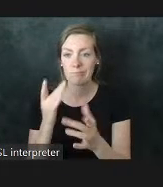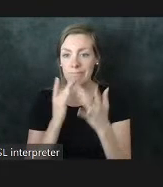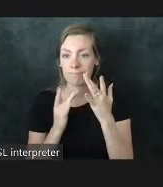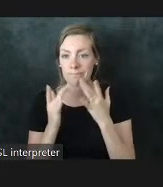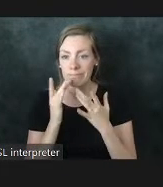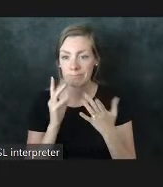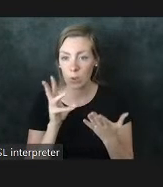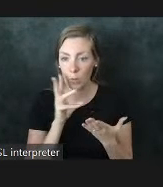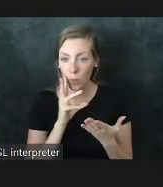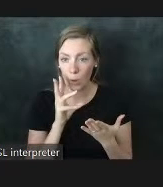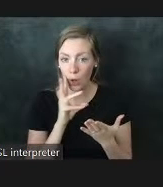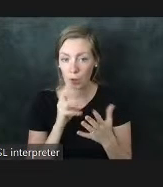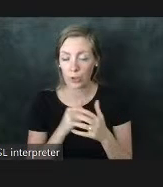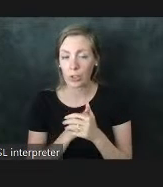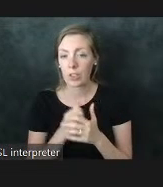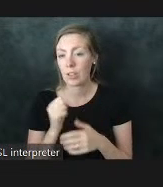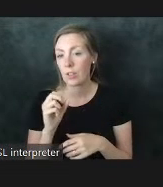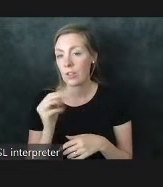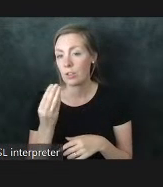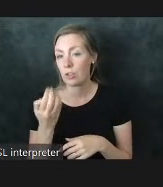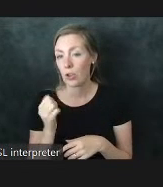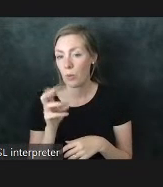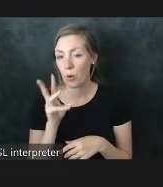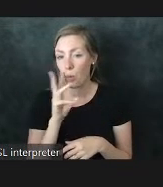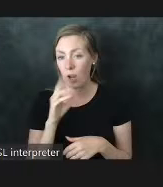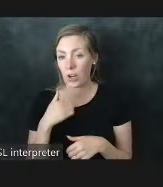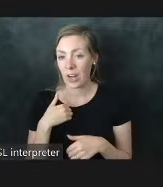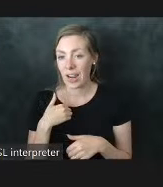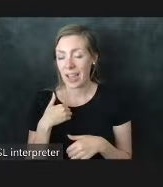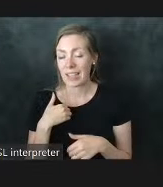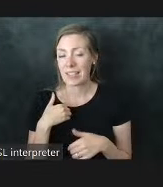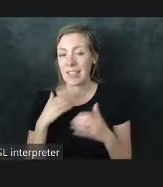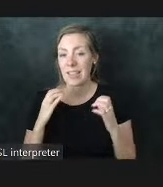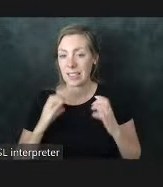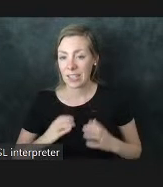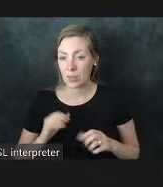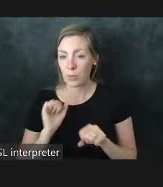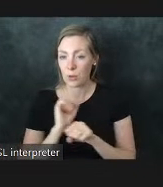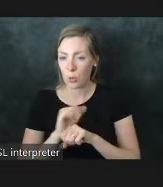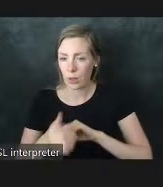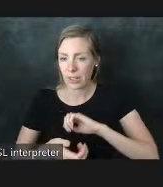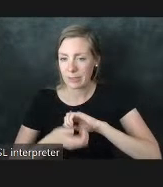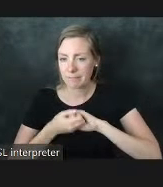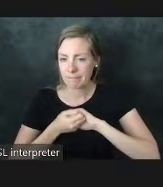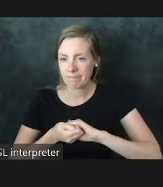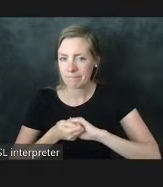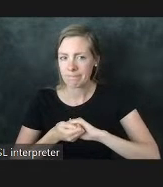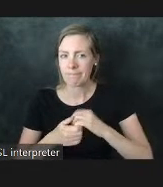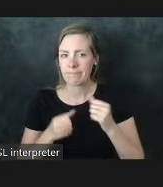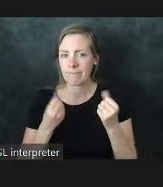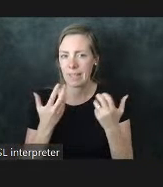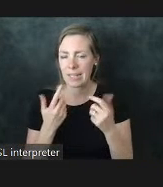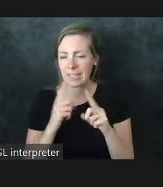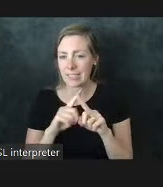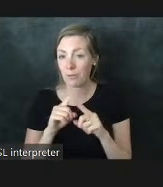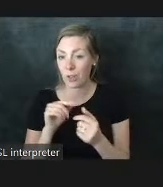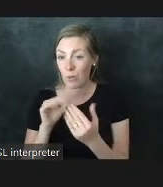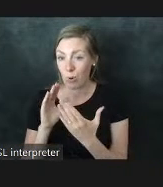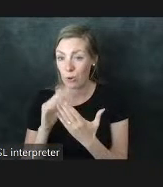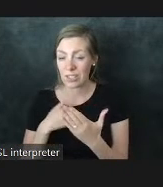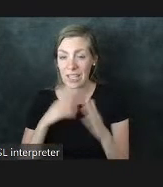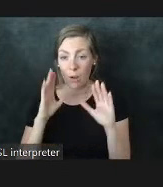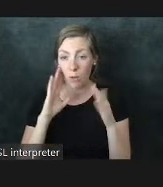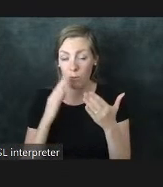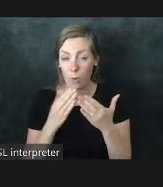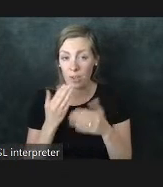de Sonoma. usar Sonoma Water and its retail customers are working closely together on a number of drought agua de initiatives. Sonoma está afectando Focus on Sonoma